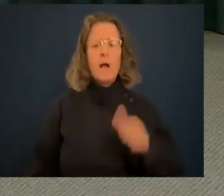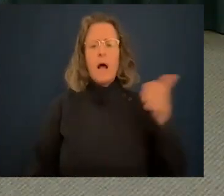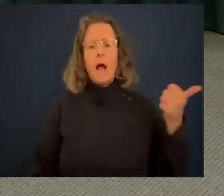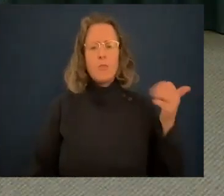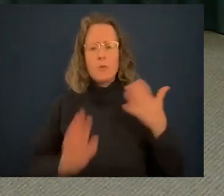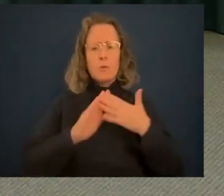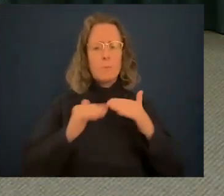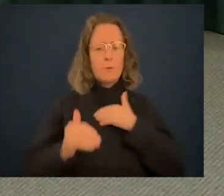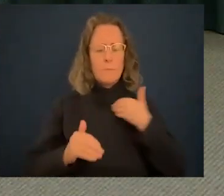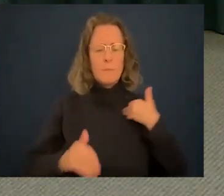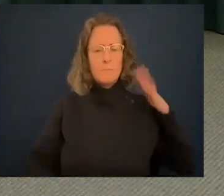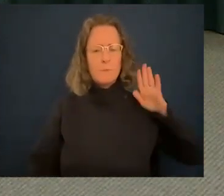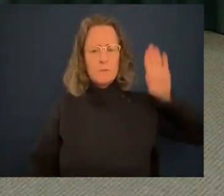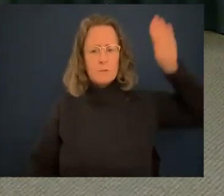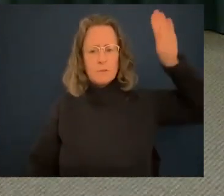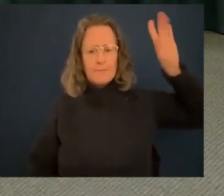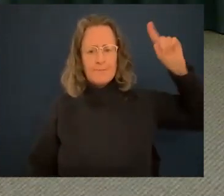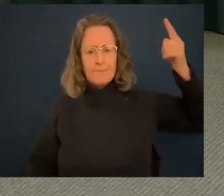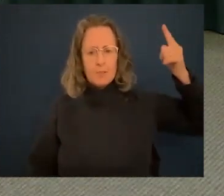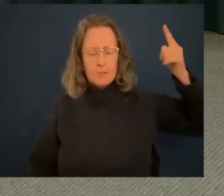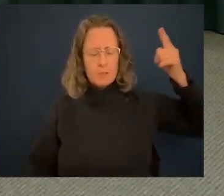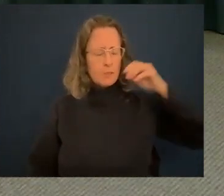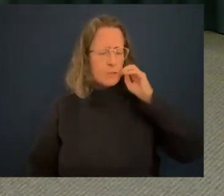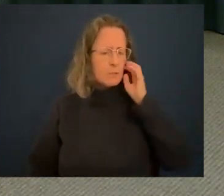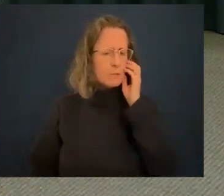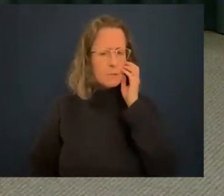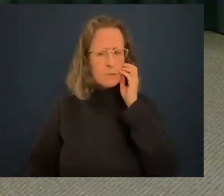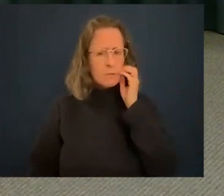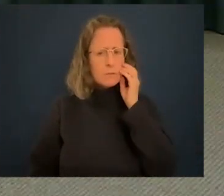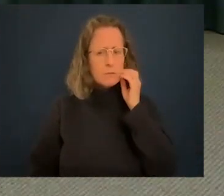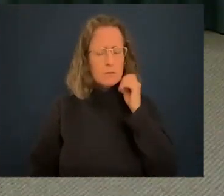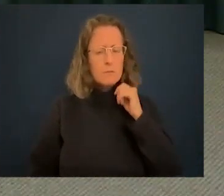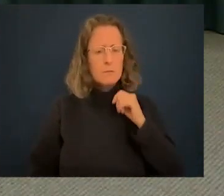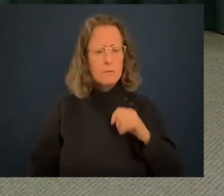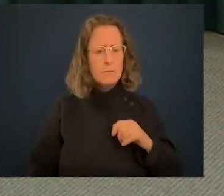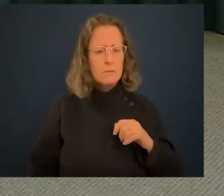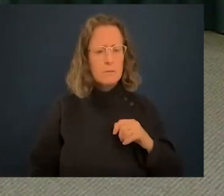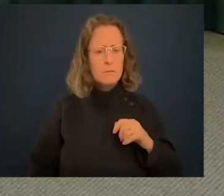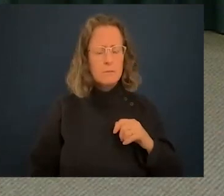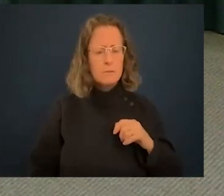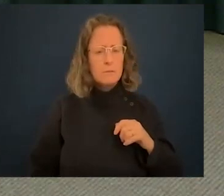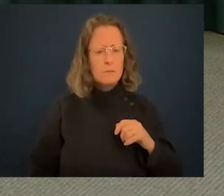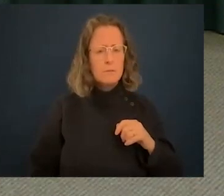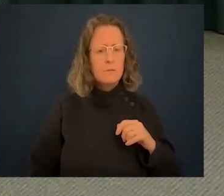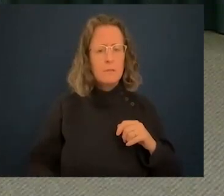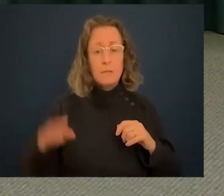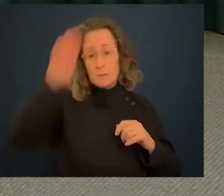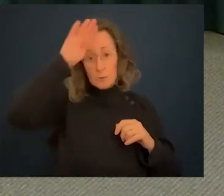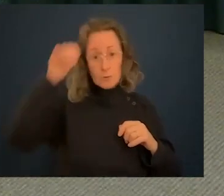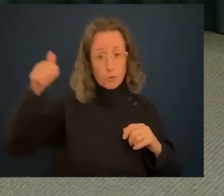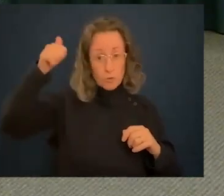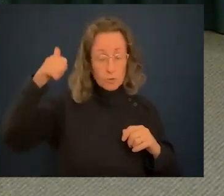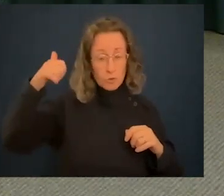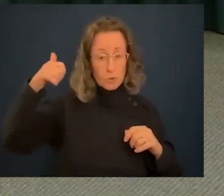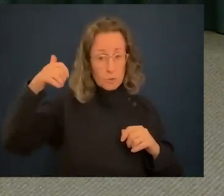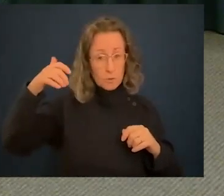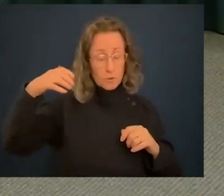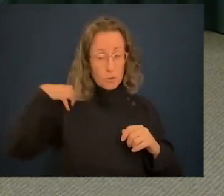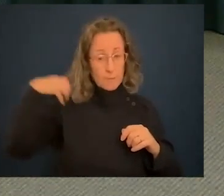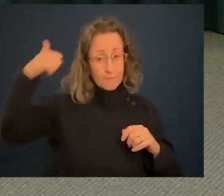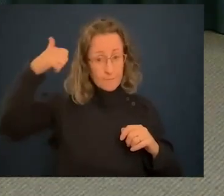up first um I don't know if is Chief supposed to be presenting uh no oh okay yeah sure yes please